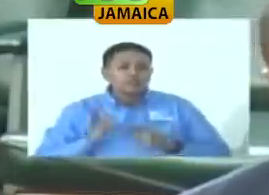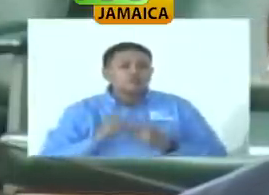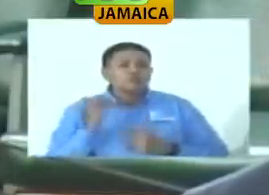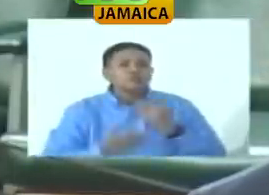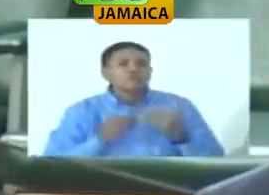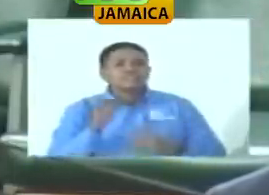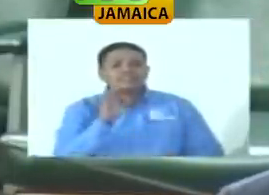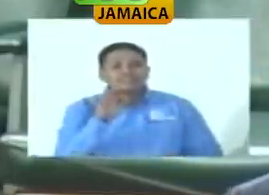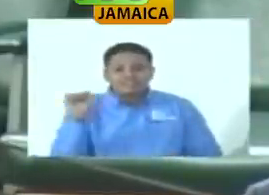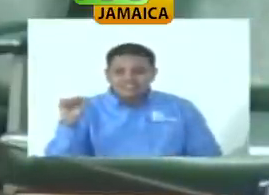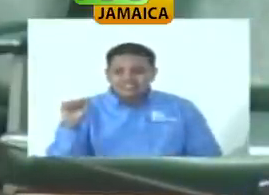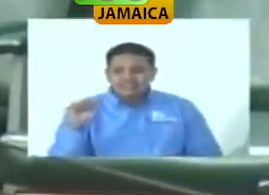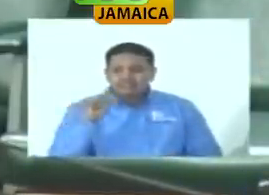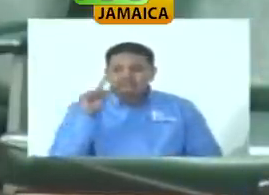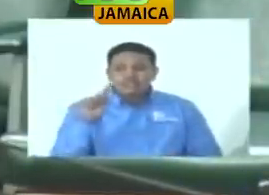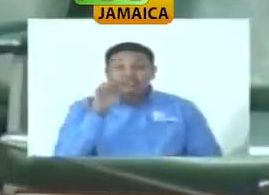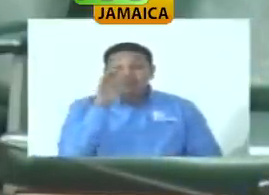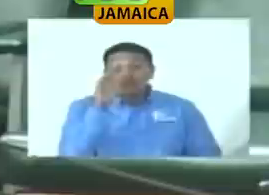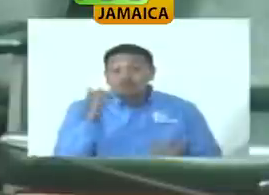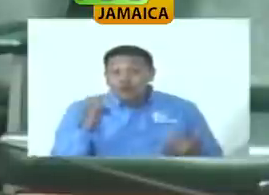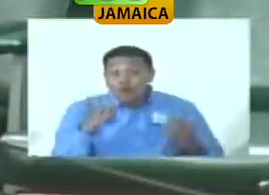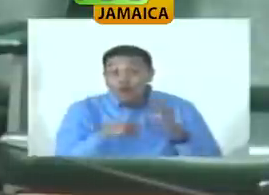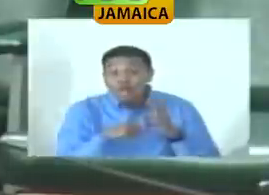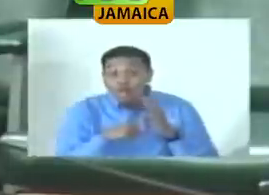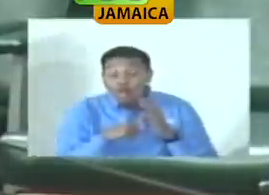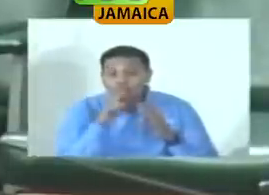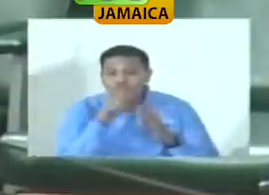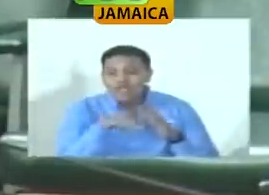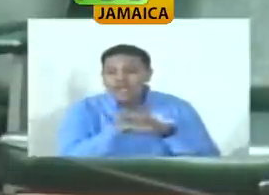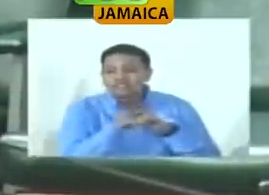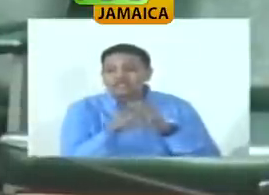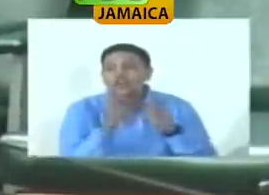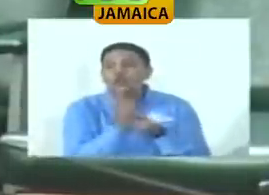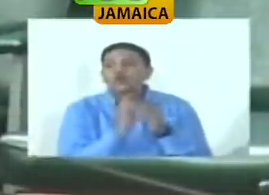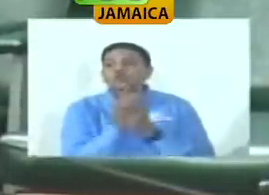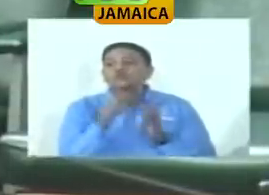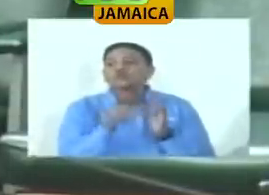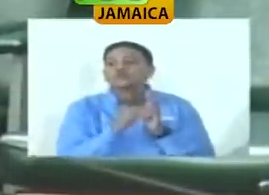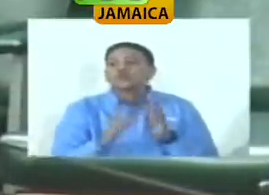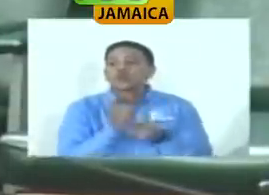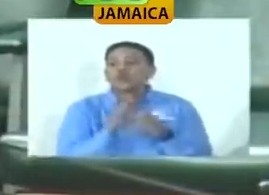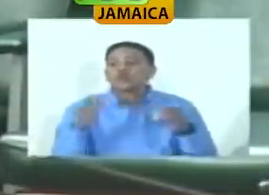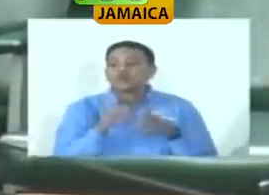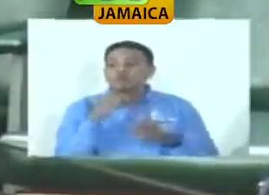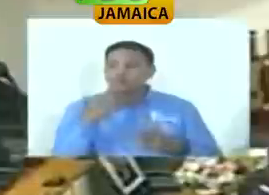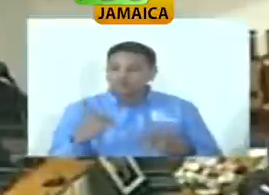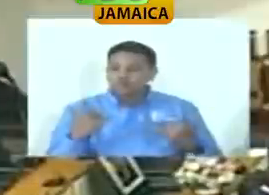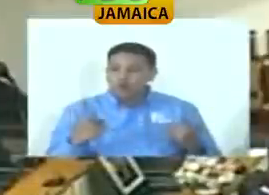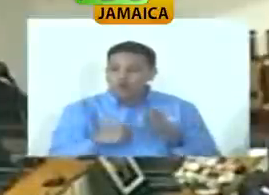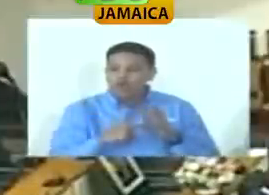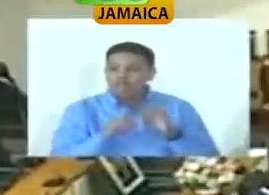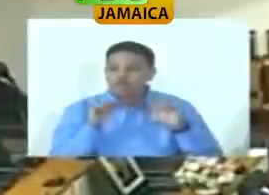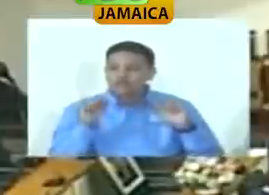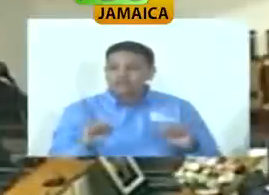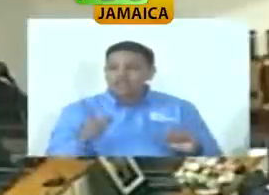fees, Mr. Speaker, has never been more affordable to access loans through the Student Loan Bureau, Mr. Speaker. We want our